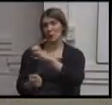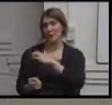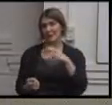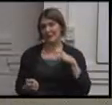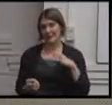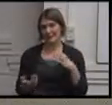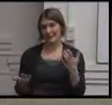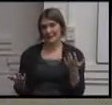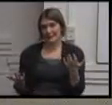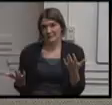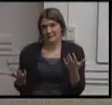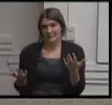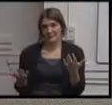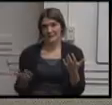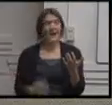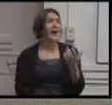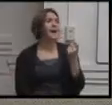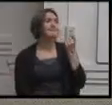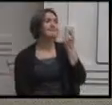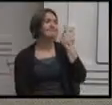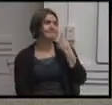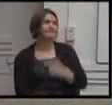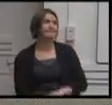So, yeah.